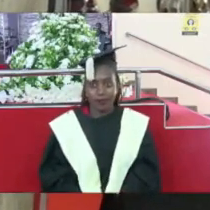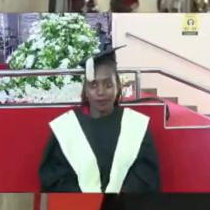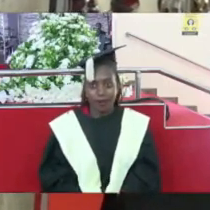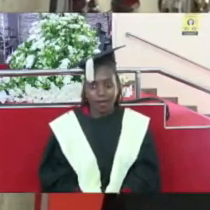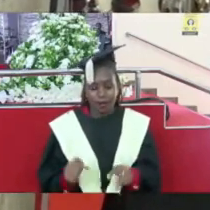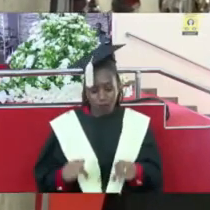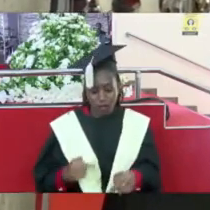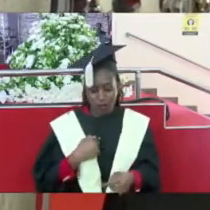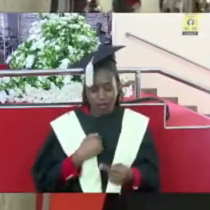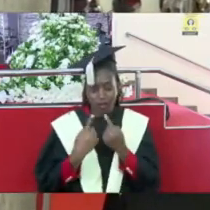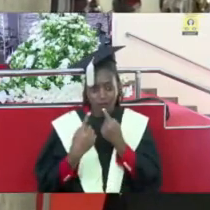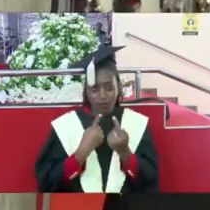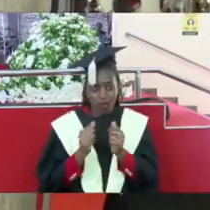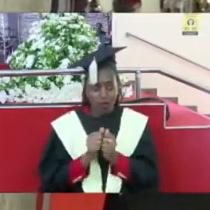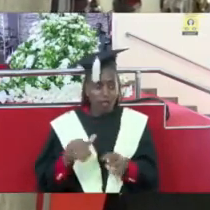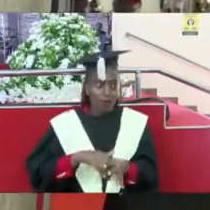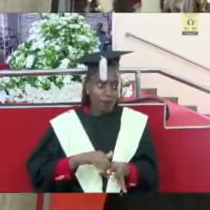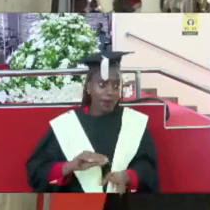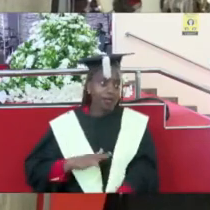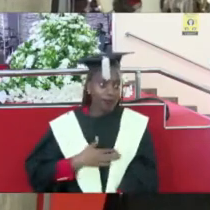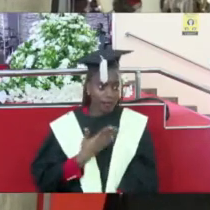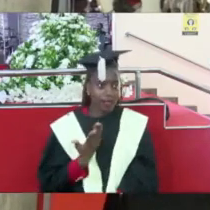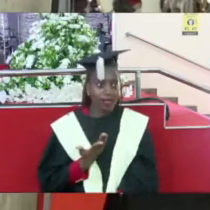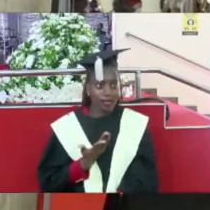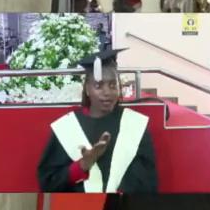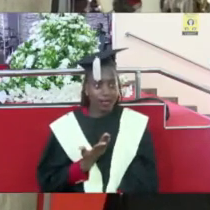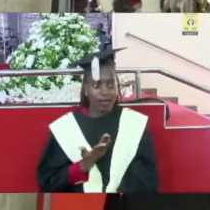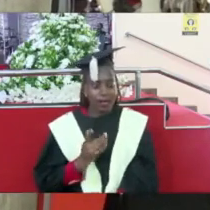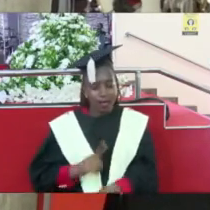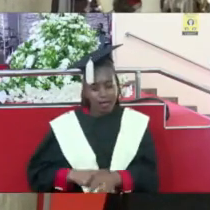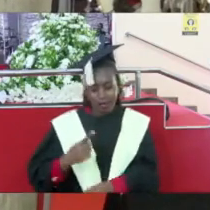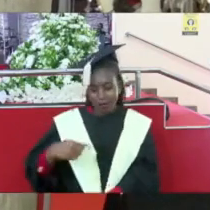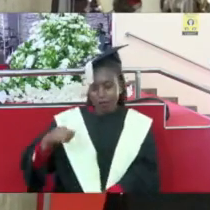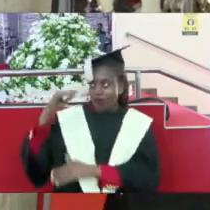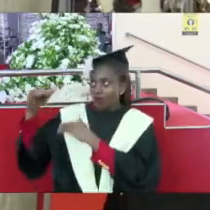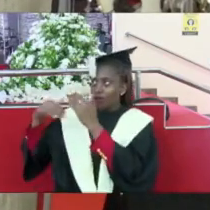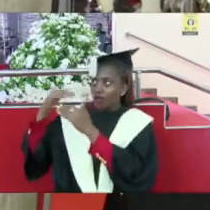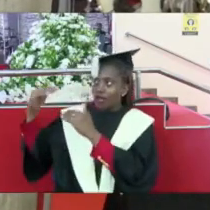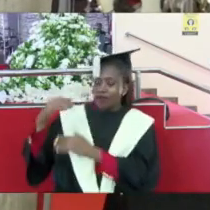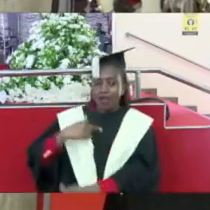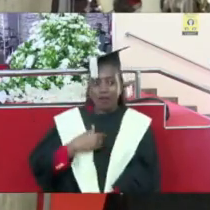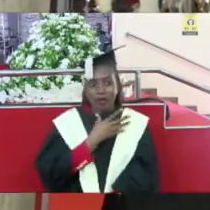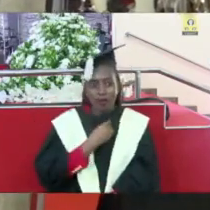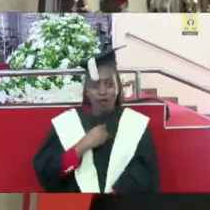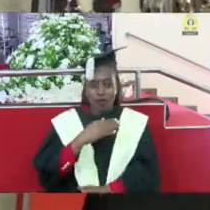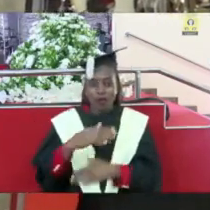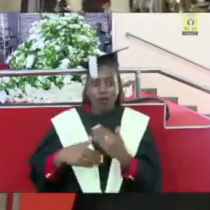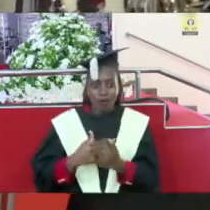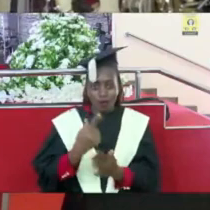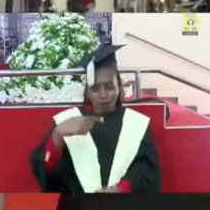members. Mimi nataka kuwa pastor wenu. Nataka kuongelesha. Ningependa tukienda biguni tuende pamoja. If we go, when we go to heaven, we go